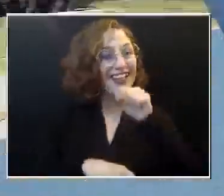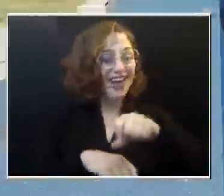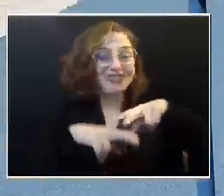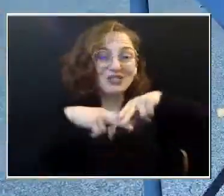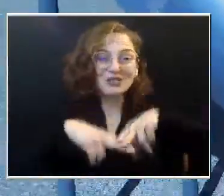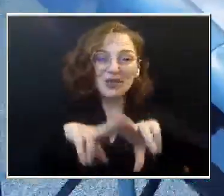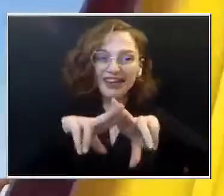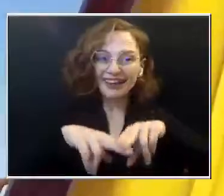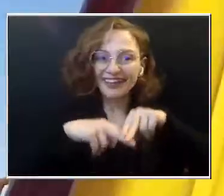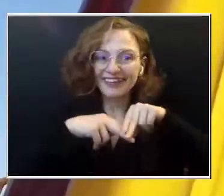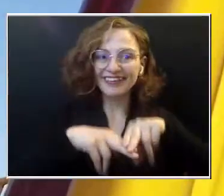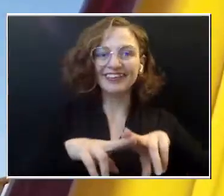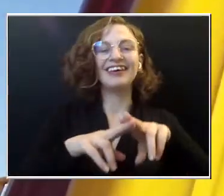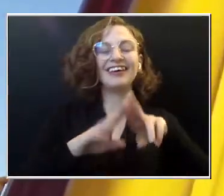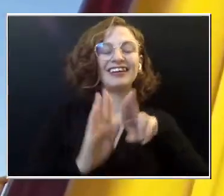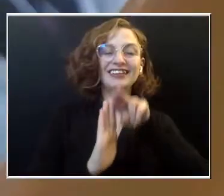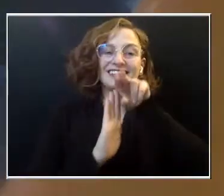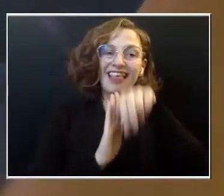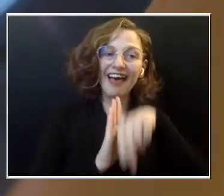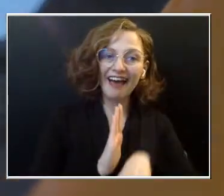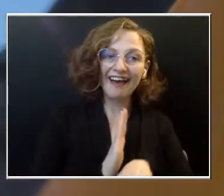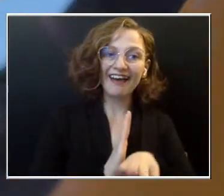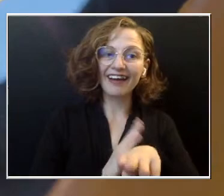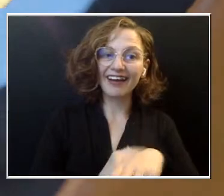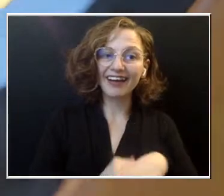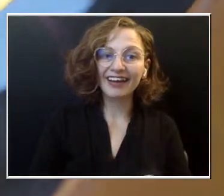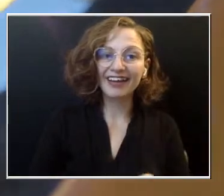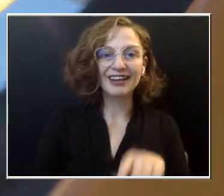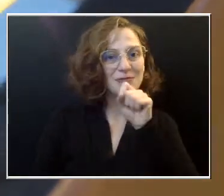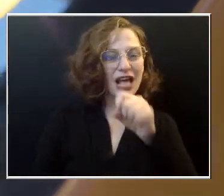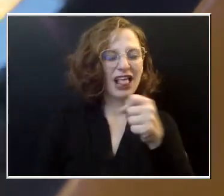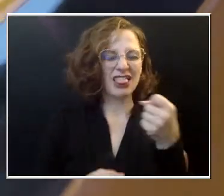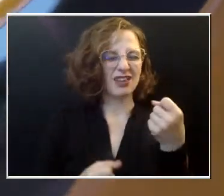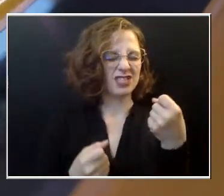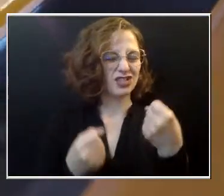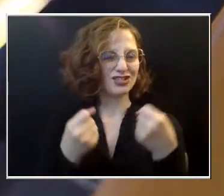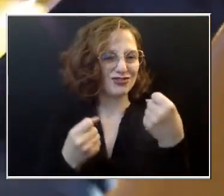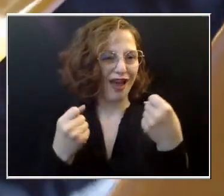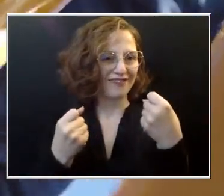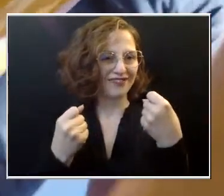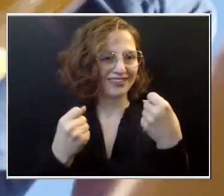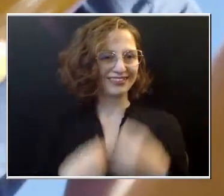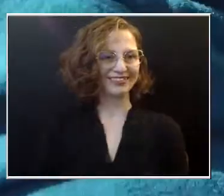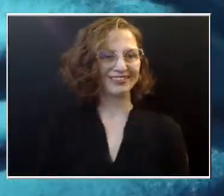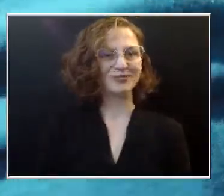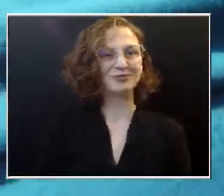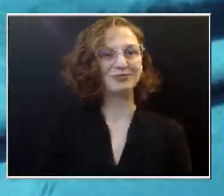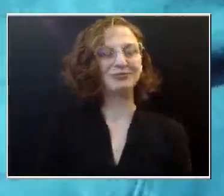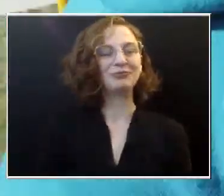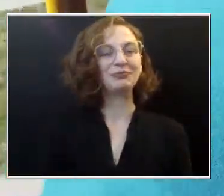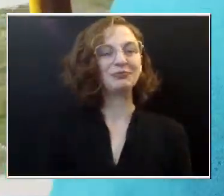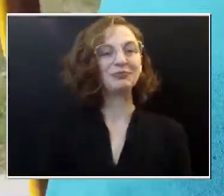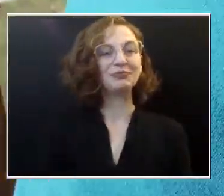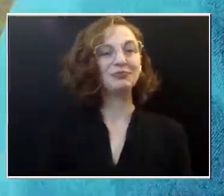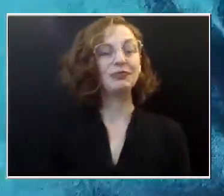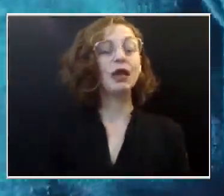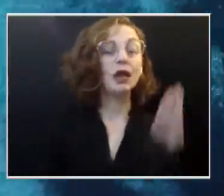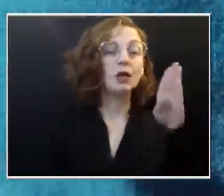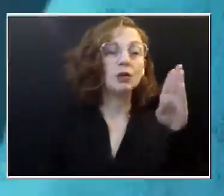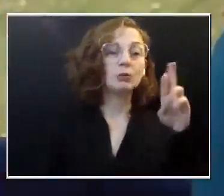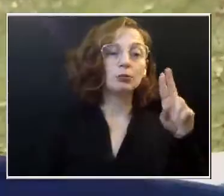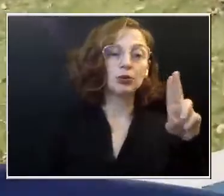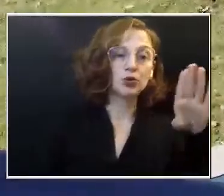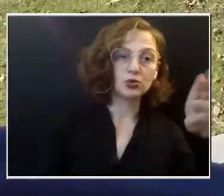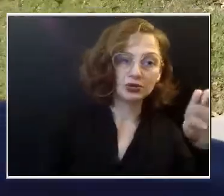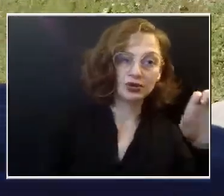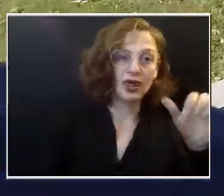slide. He loves to drive. Beep, beep, beep. But Bruce and Amy Gay treasure these moments more